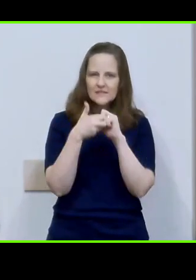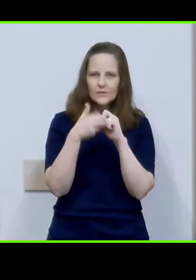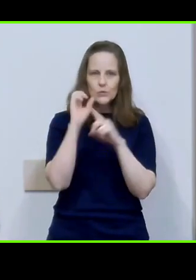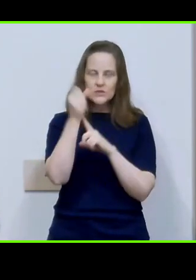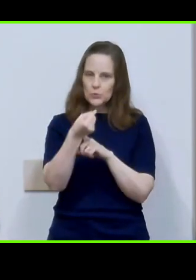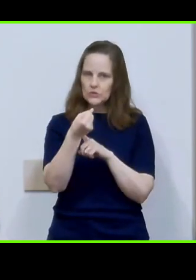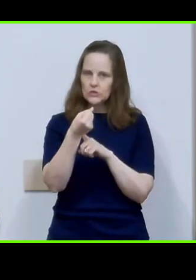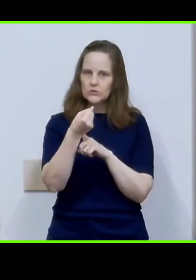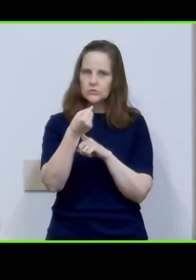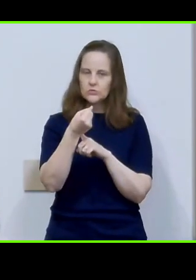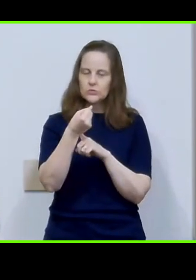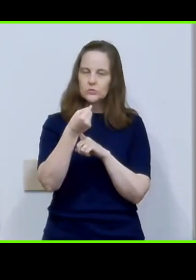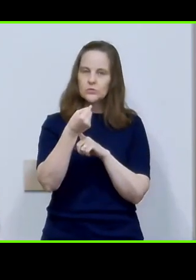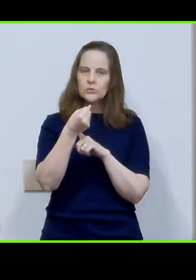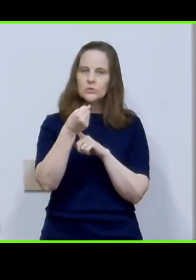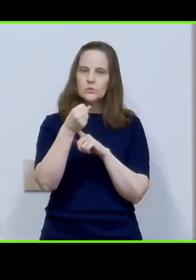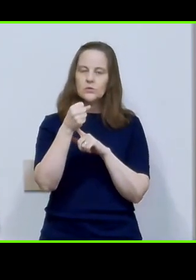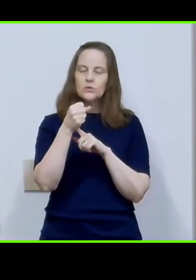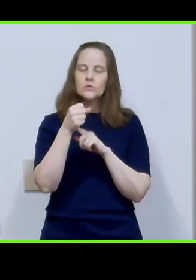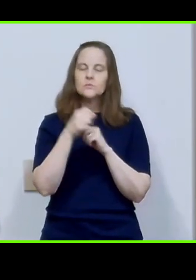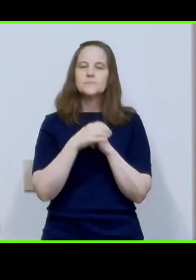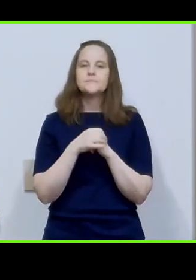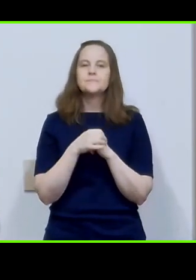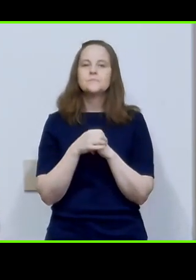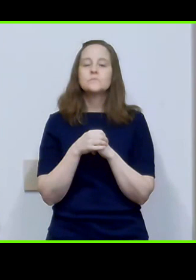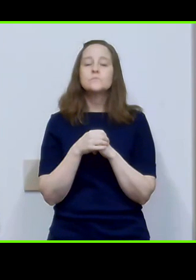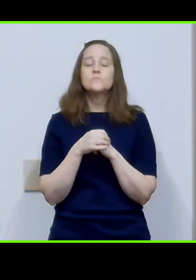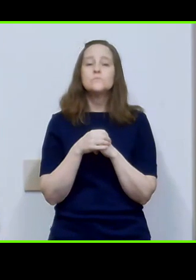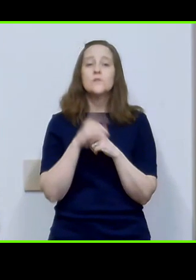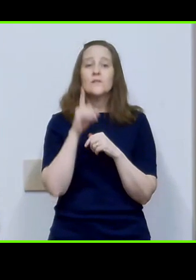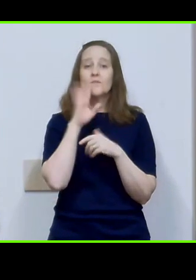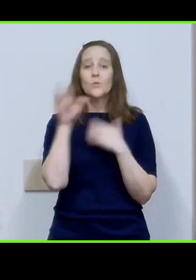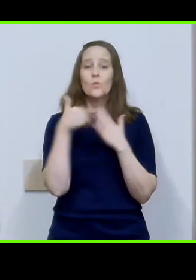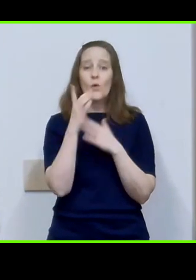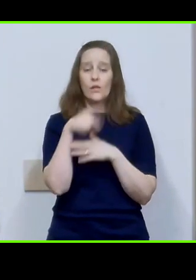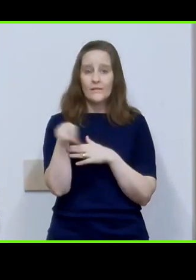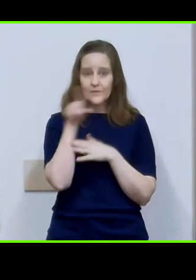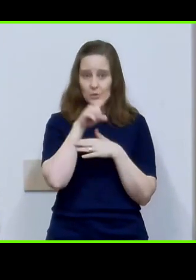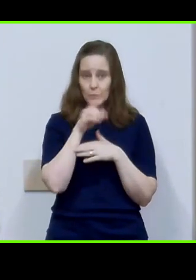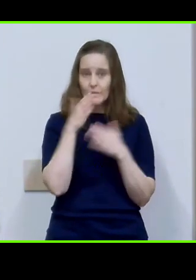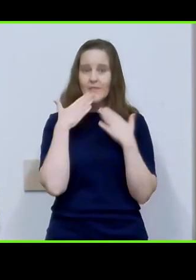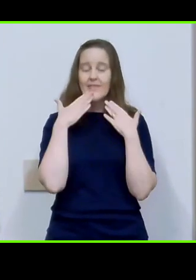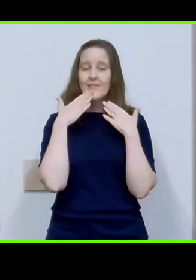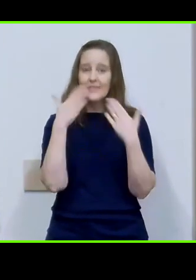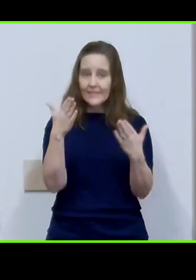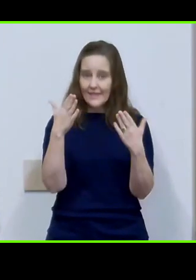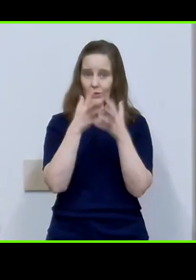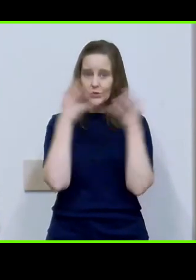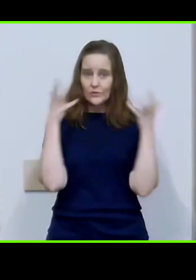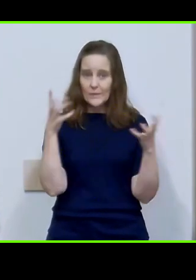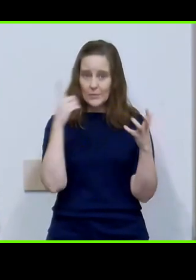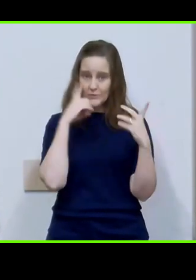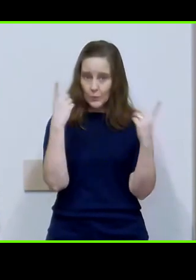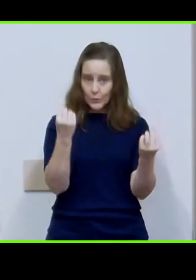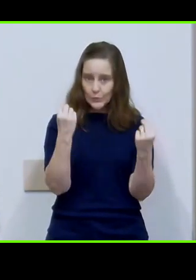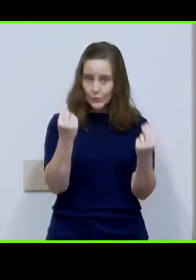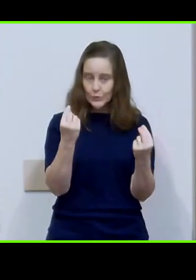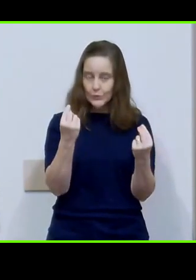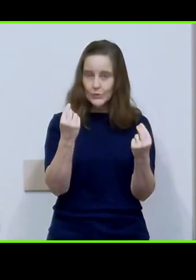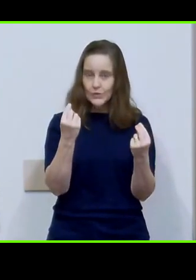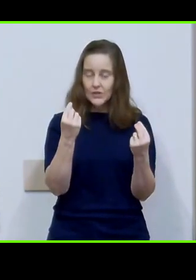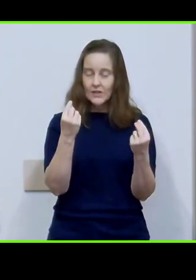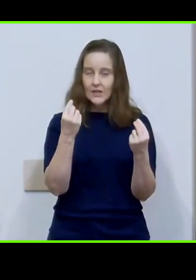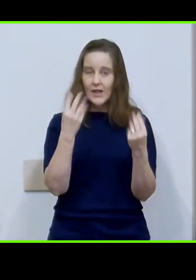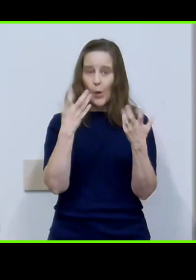situation, during a very, very difficult situation. So for all of you, thank you very much for what you've done. And I wanna say, I